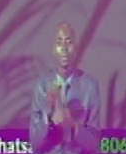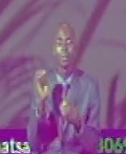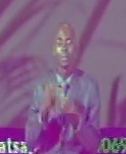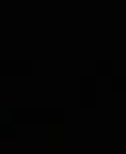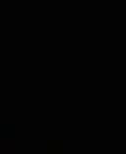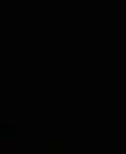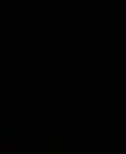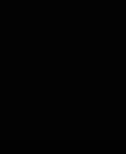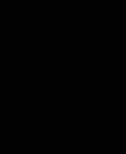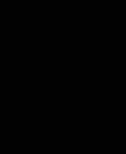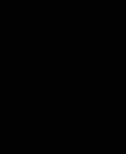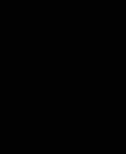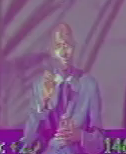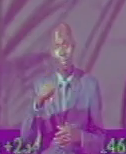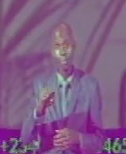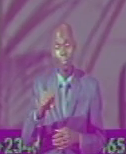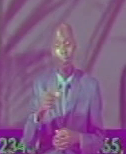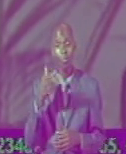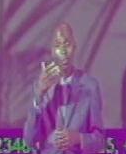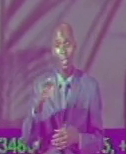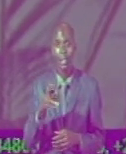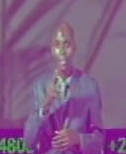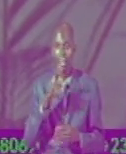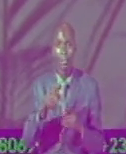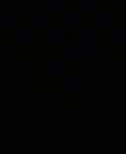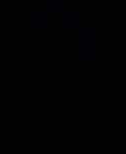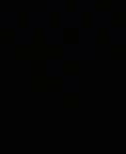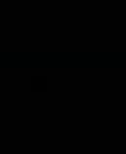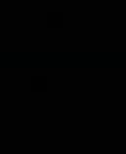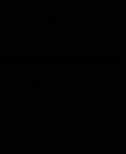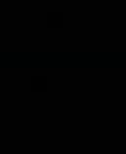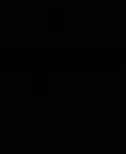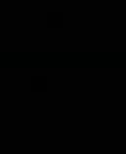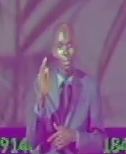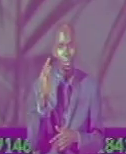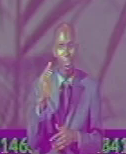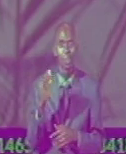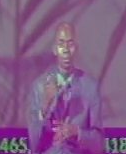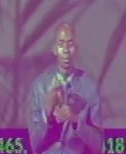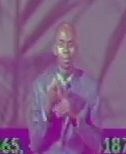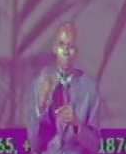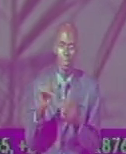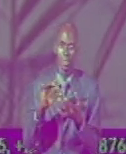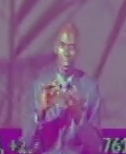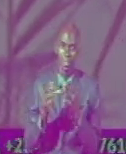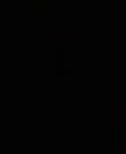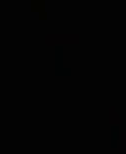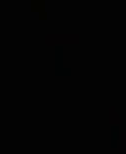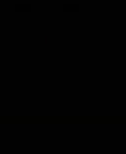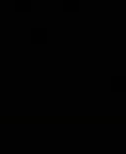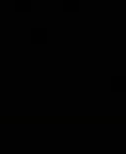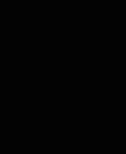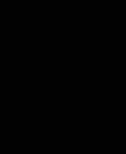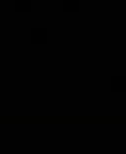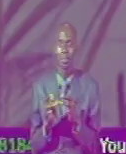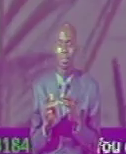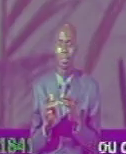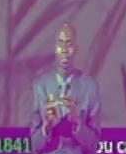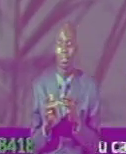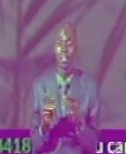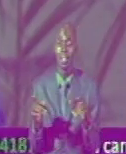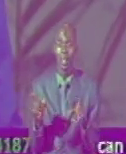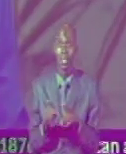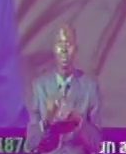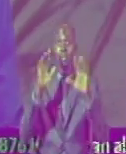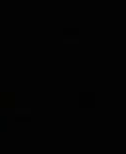Yes, there are spectacular testimonies on the social media. as indeed miracles